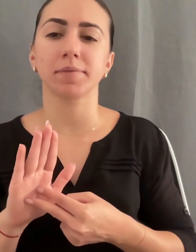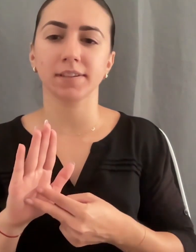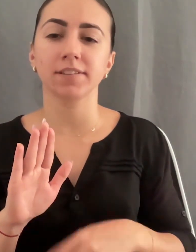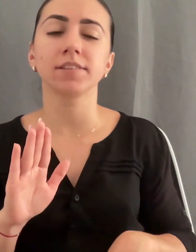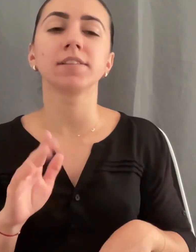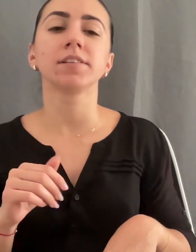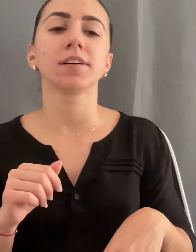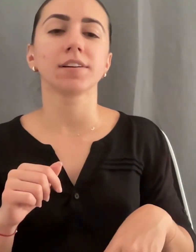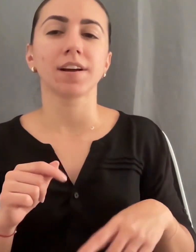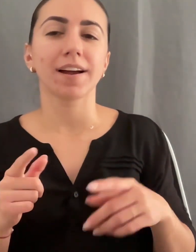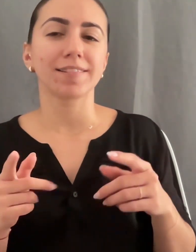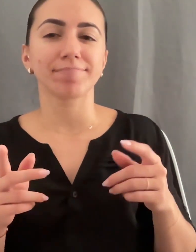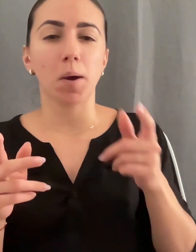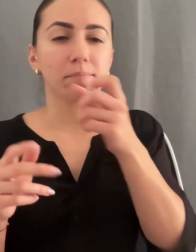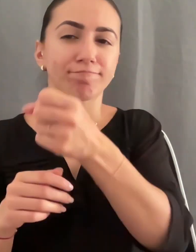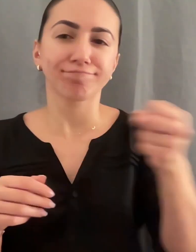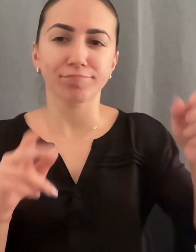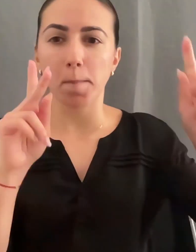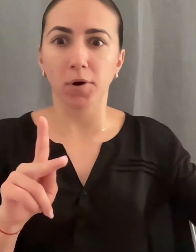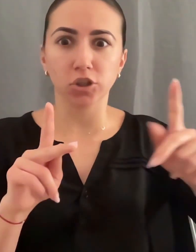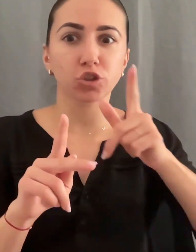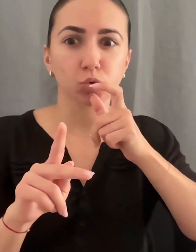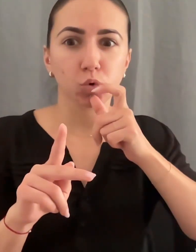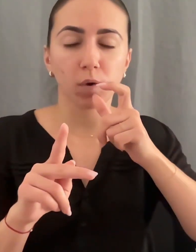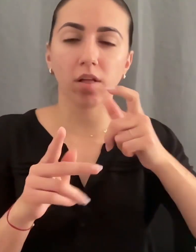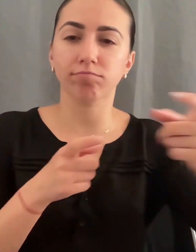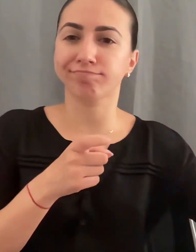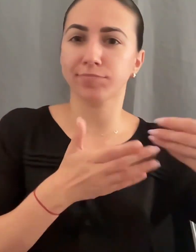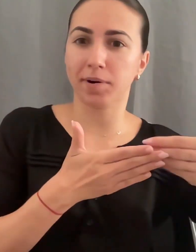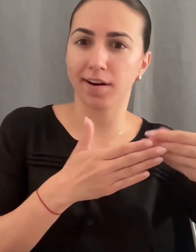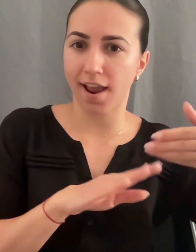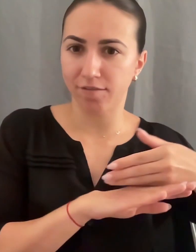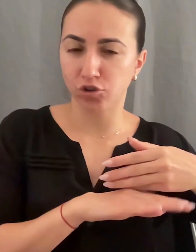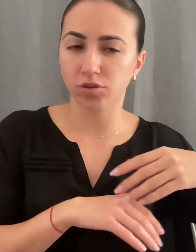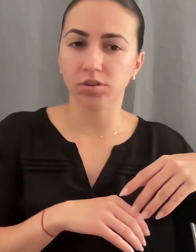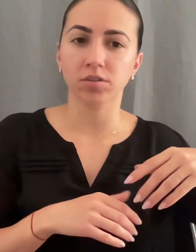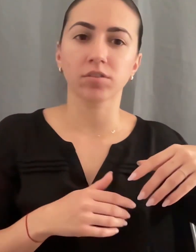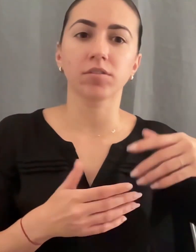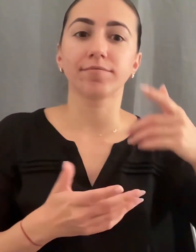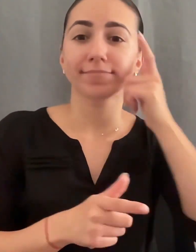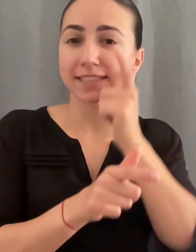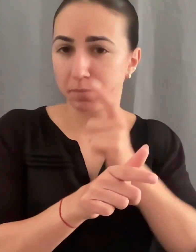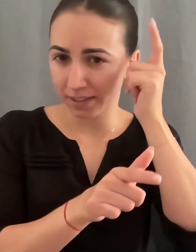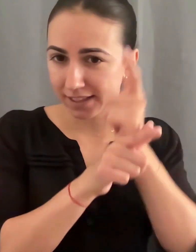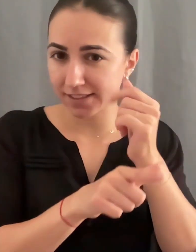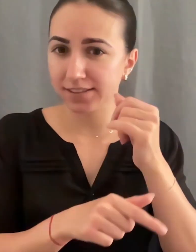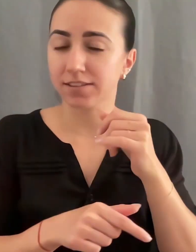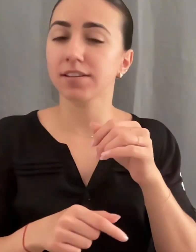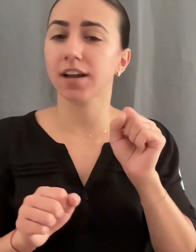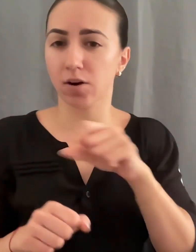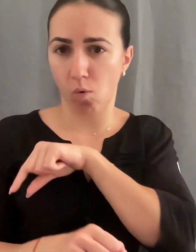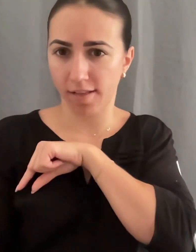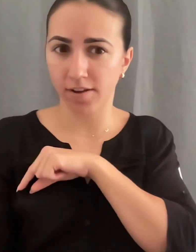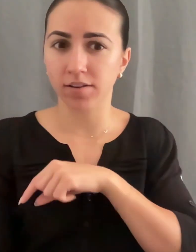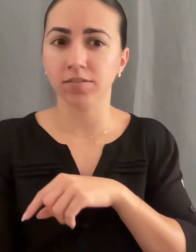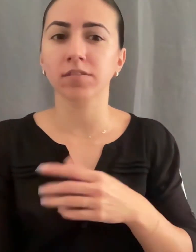designated successor owner or a designated successor beneficiary, and that is a sibling who also qualifies for an ABLE account. And